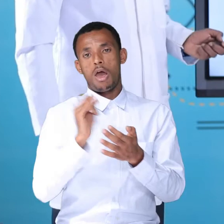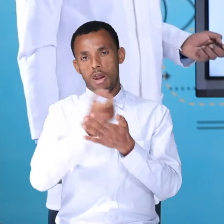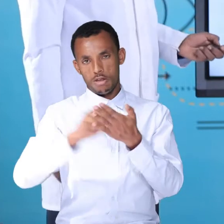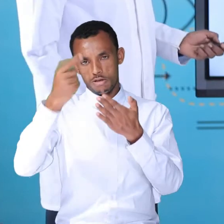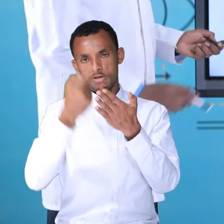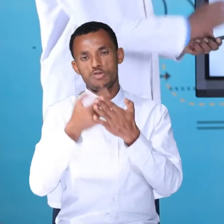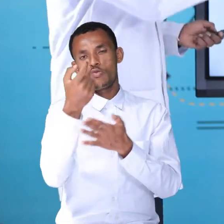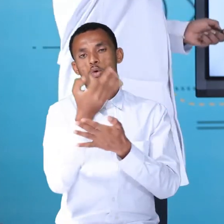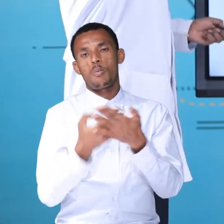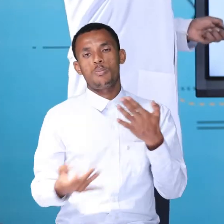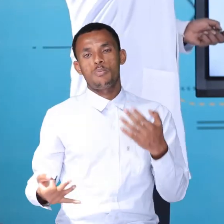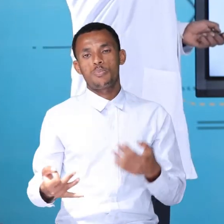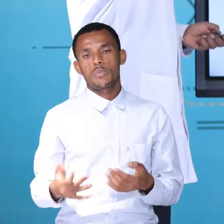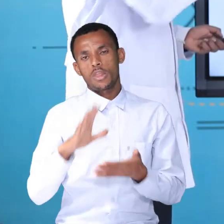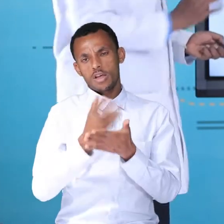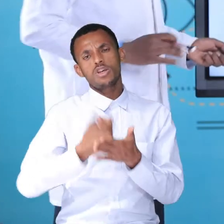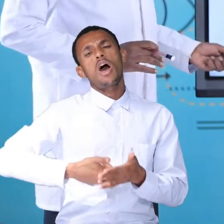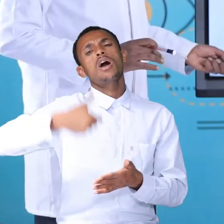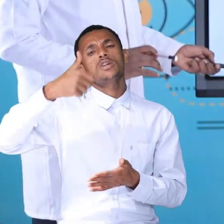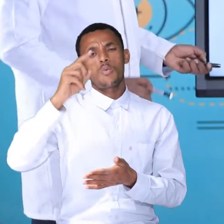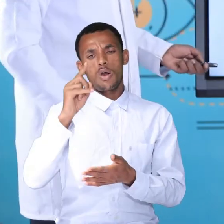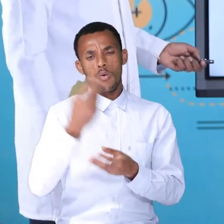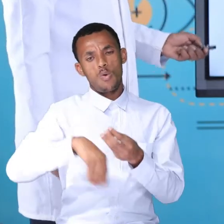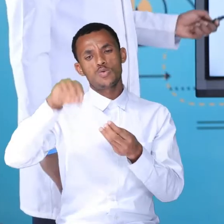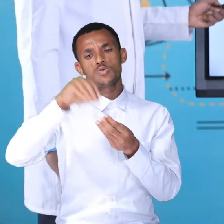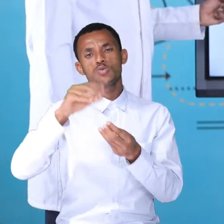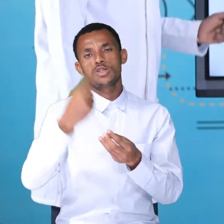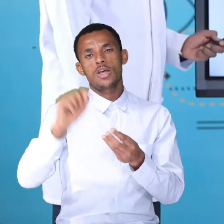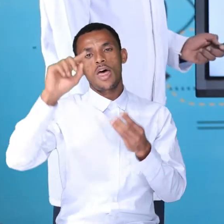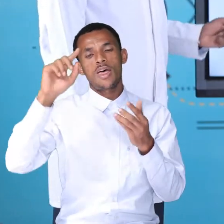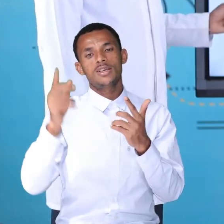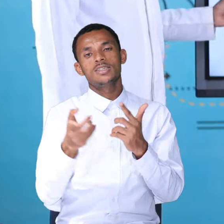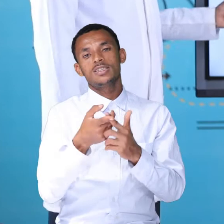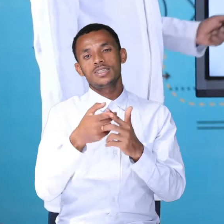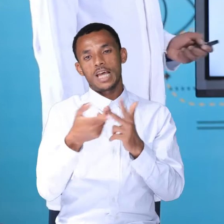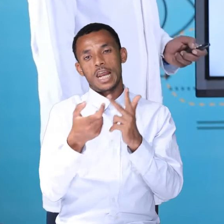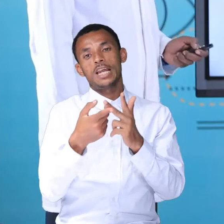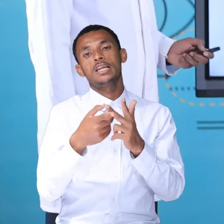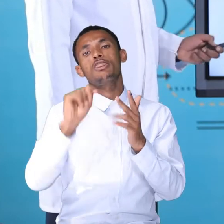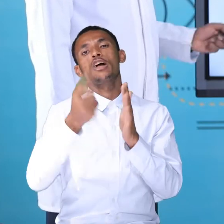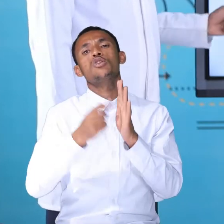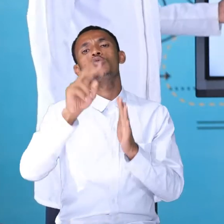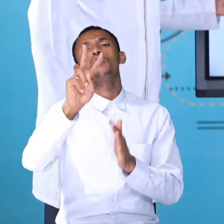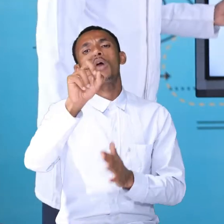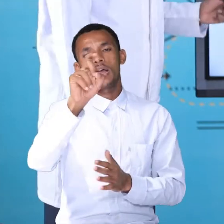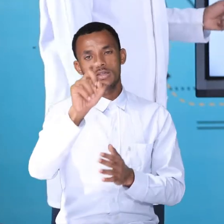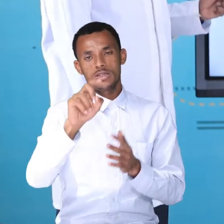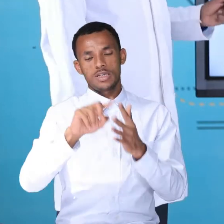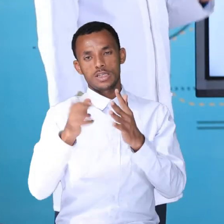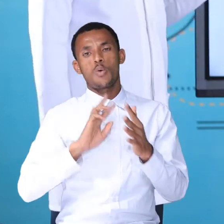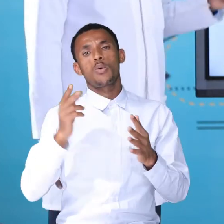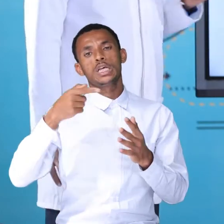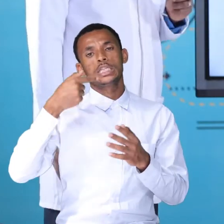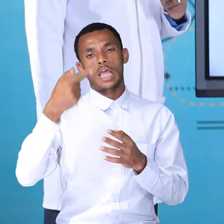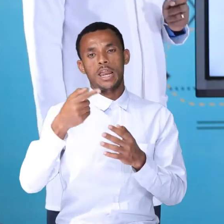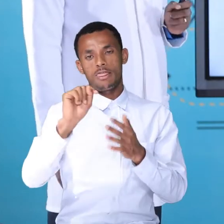here. Take the other one also. The third one, tangent of 2x. Since we said